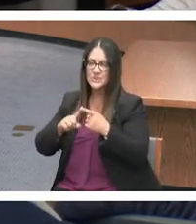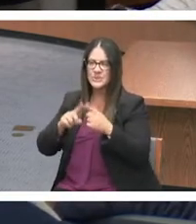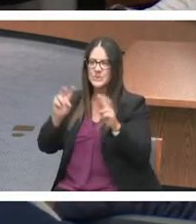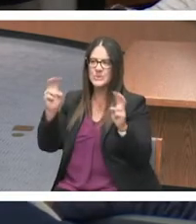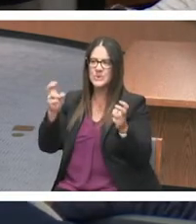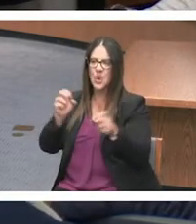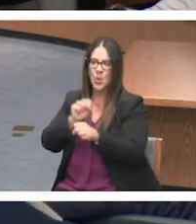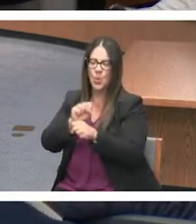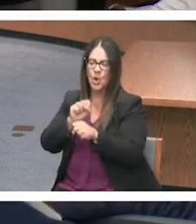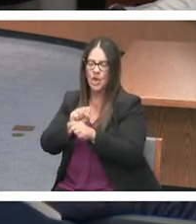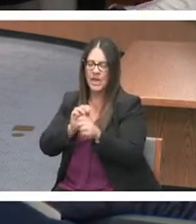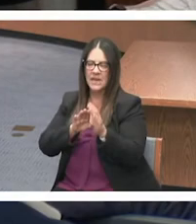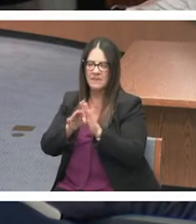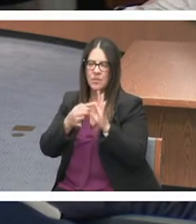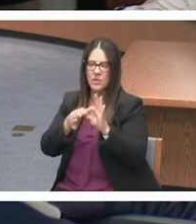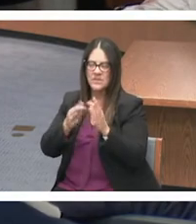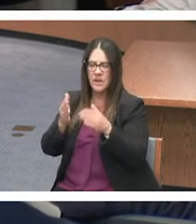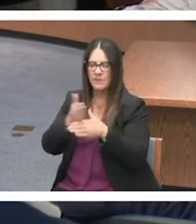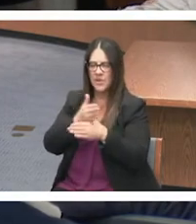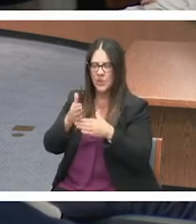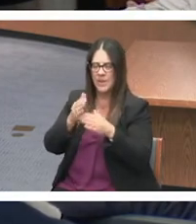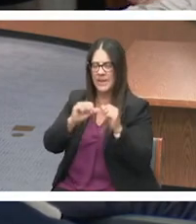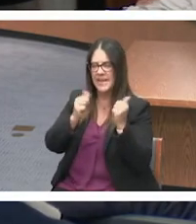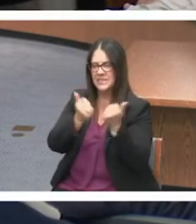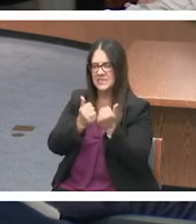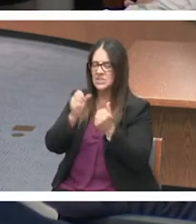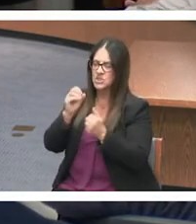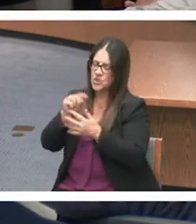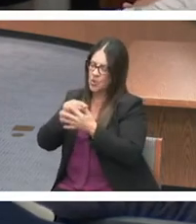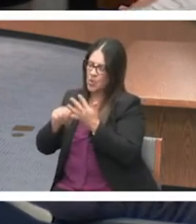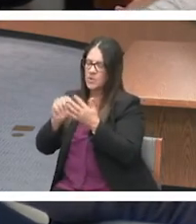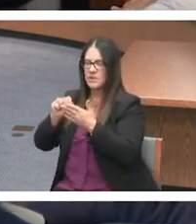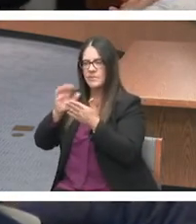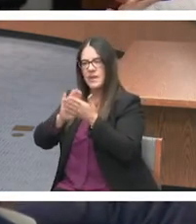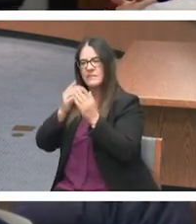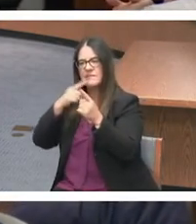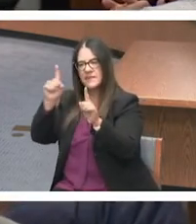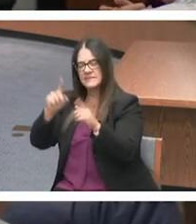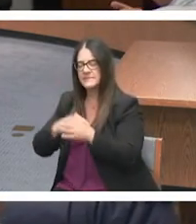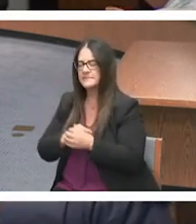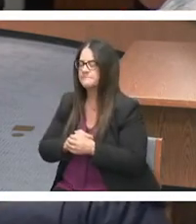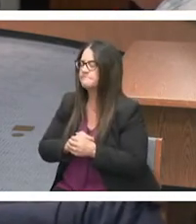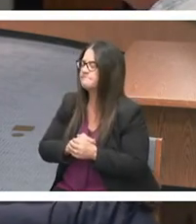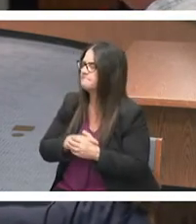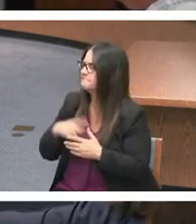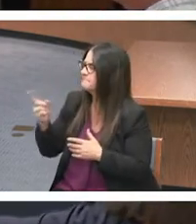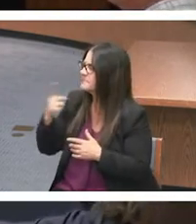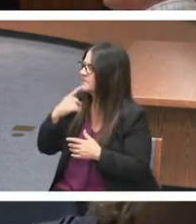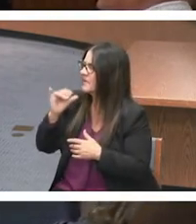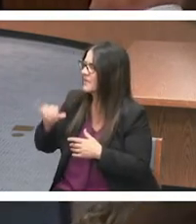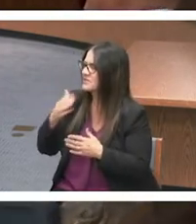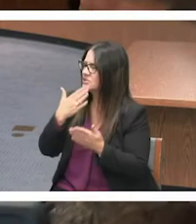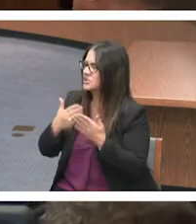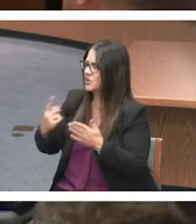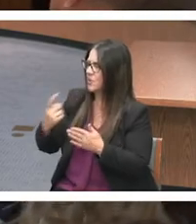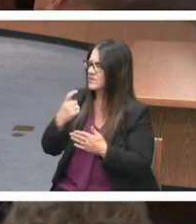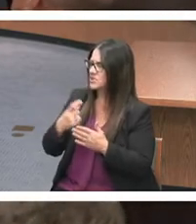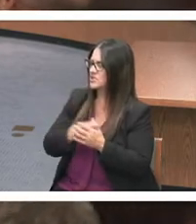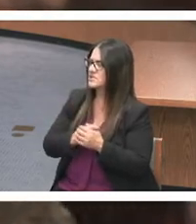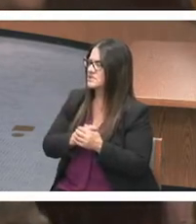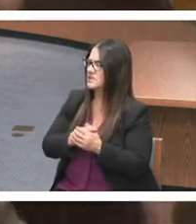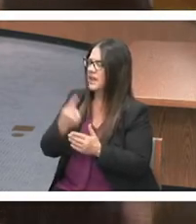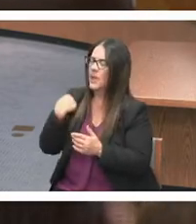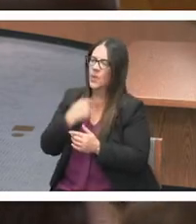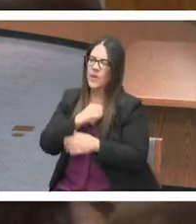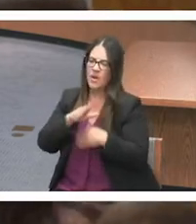the working relationships between the agencies to be more effective? Yeah, it's a really good question. I think probably we all